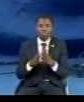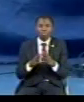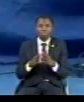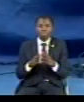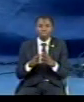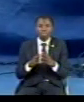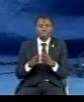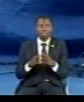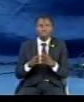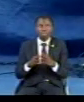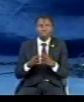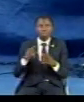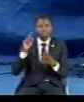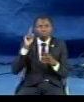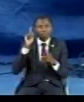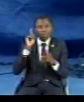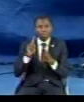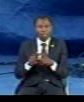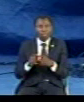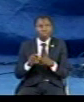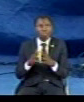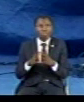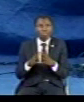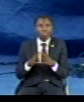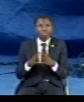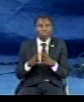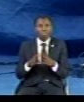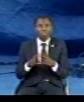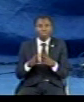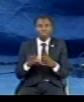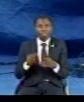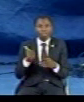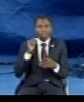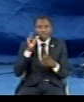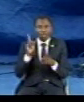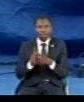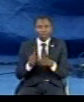Brethren, I present to you Sister Elizabeth Obieni.